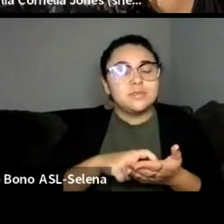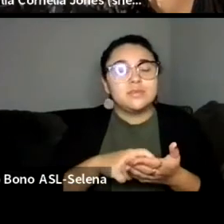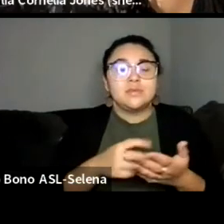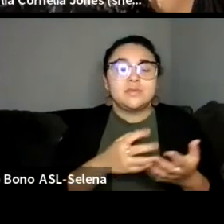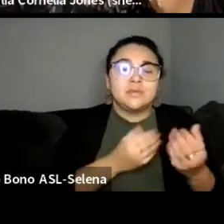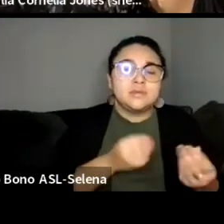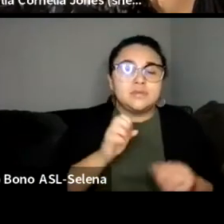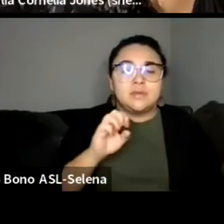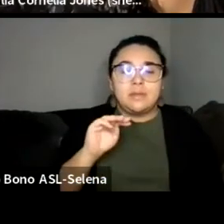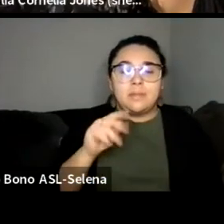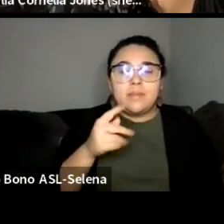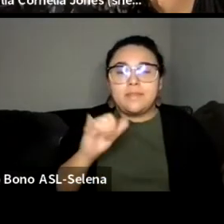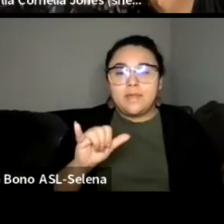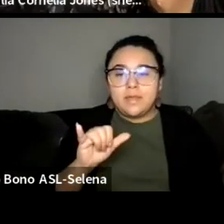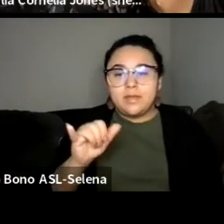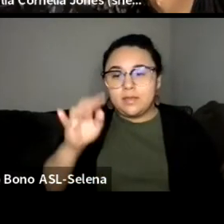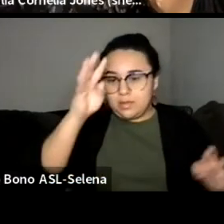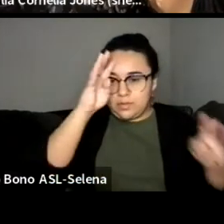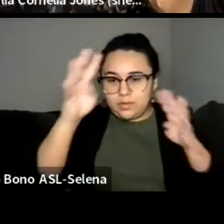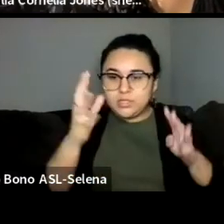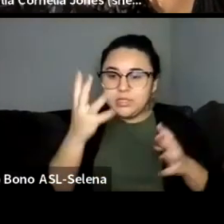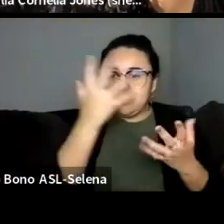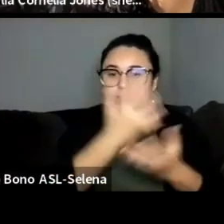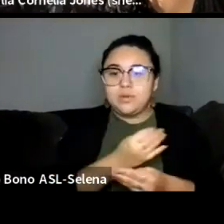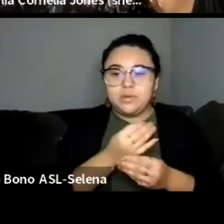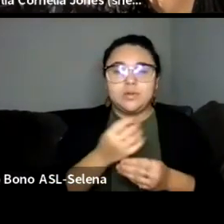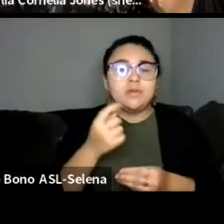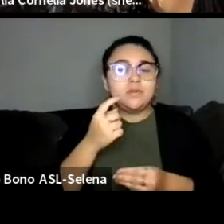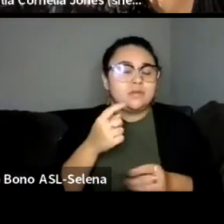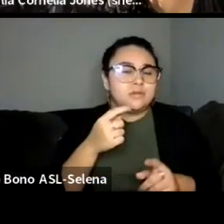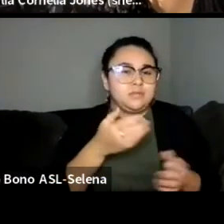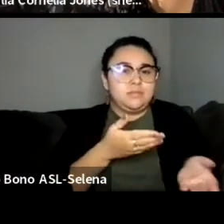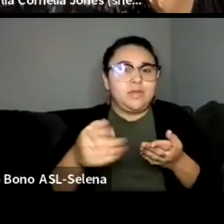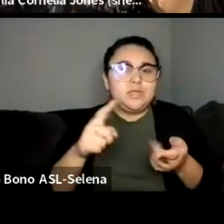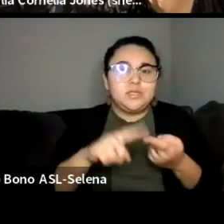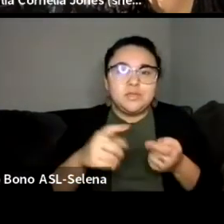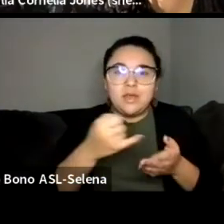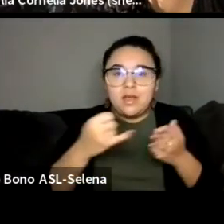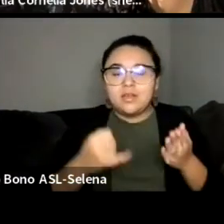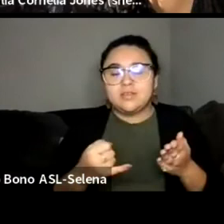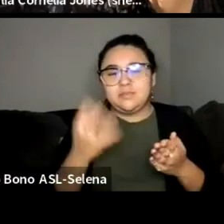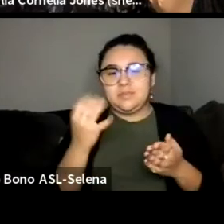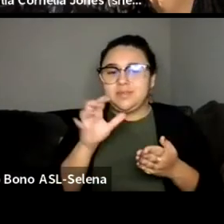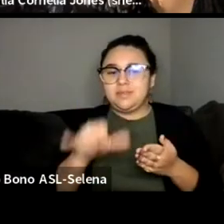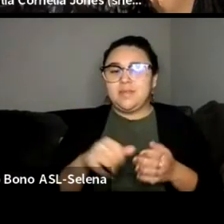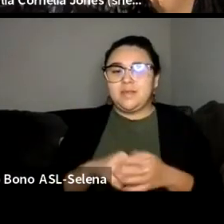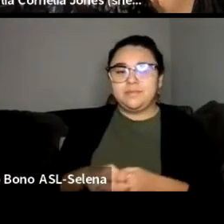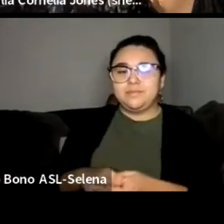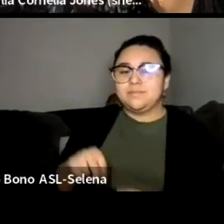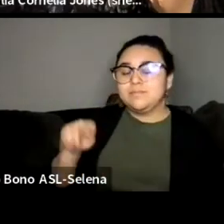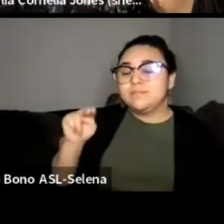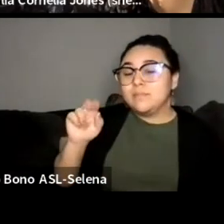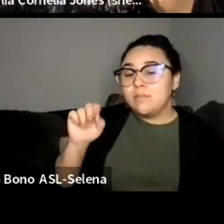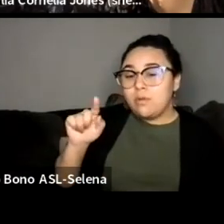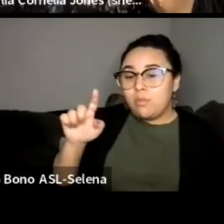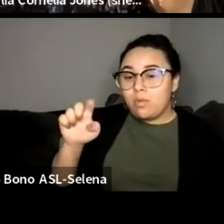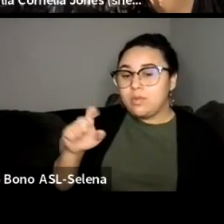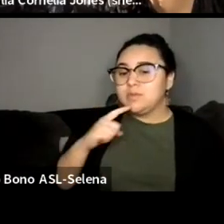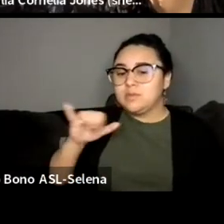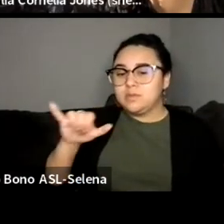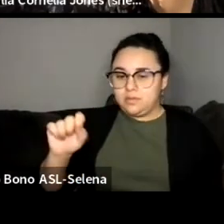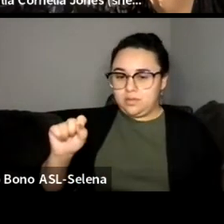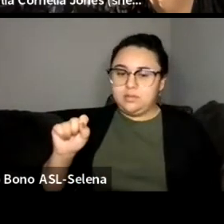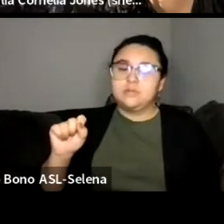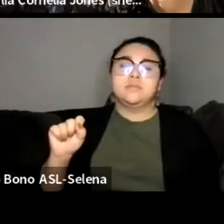creation and the beauty that we would bring to our artistry because of it. Mm-hmm. Yeah. And needing to really